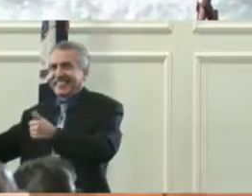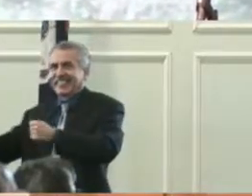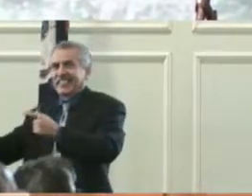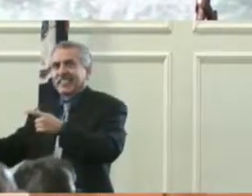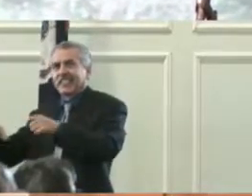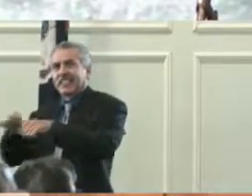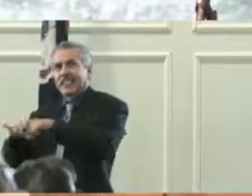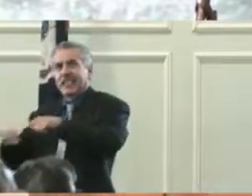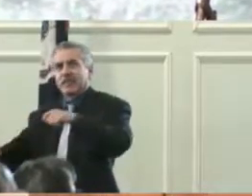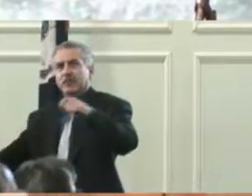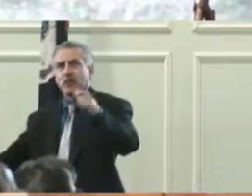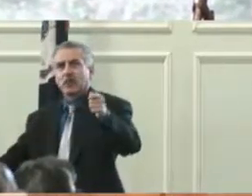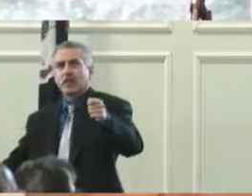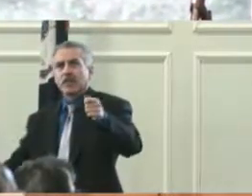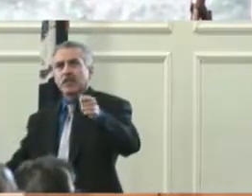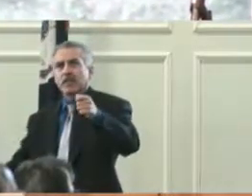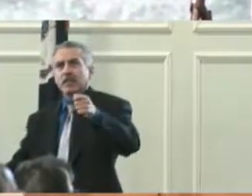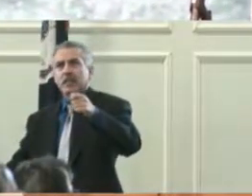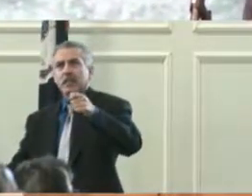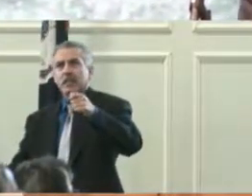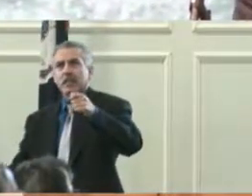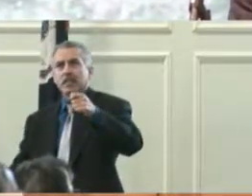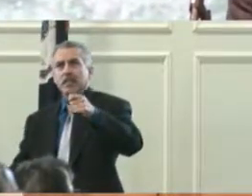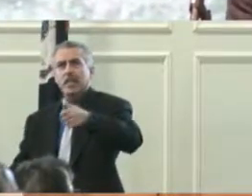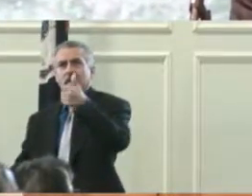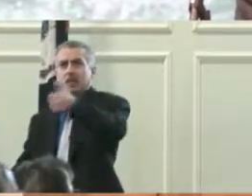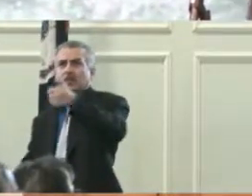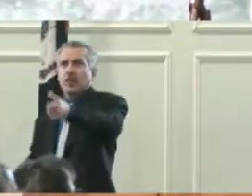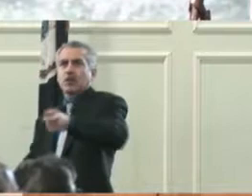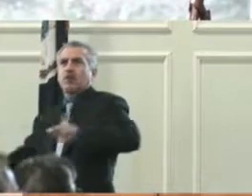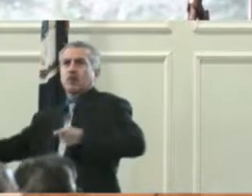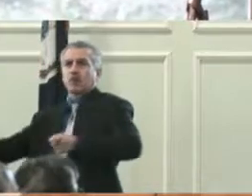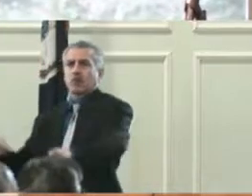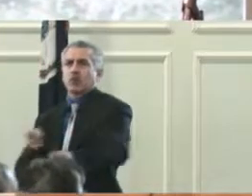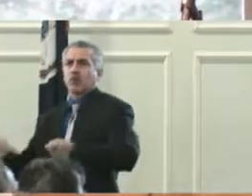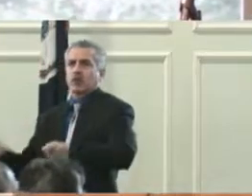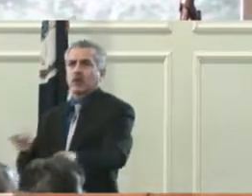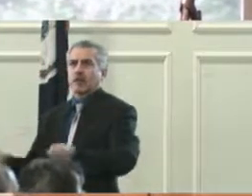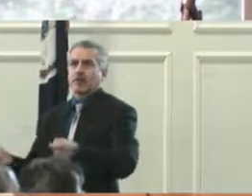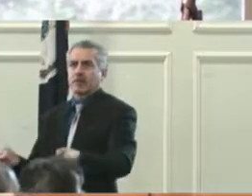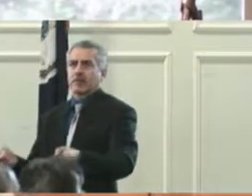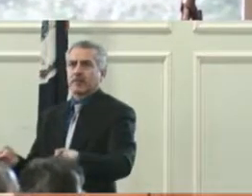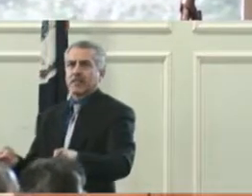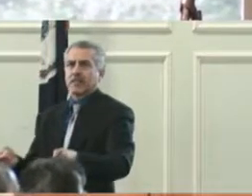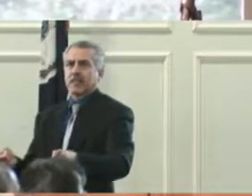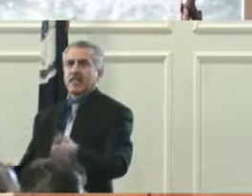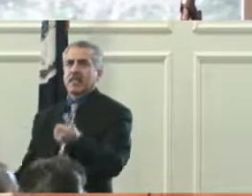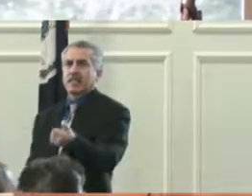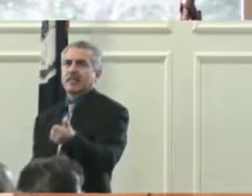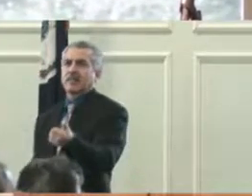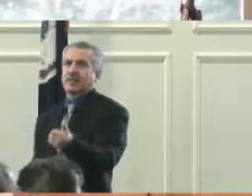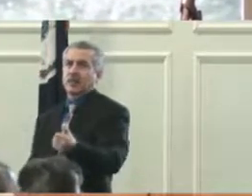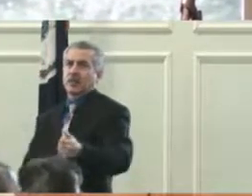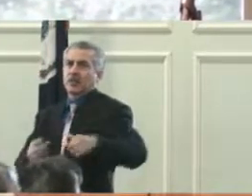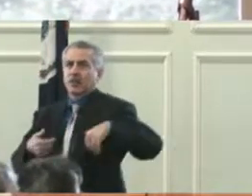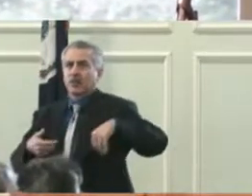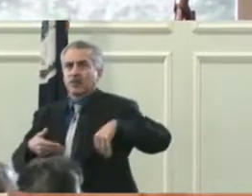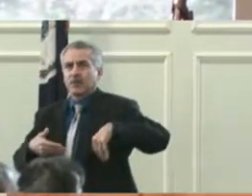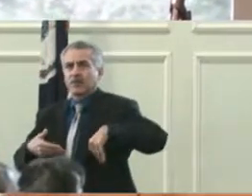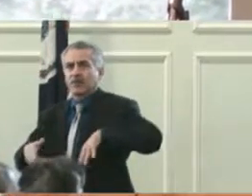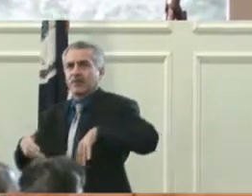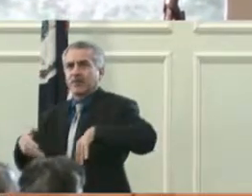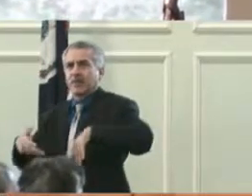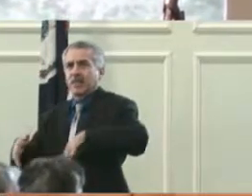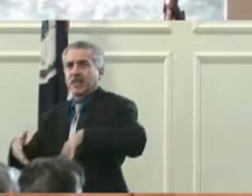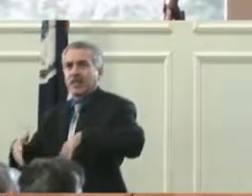sword that he should strike the nations, and he himself will rule them with a rod of iron. He himself treads the winepress of the